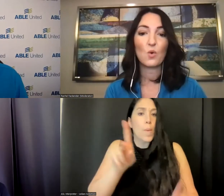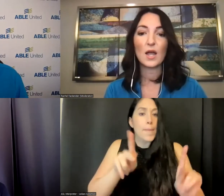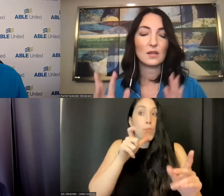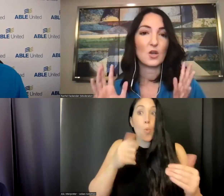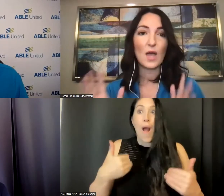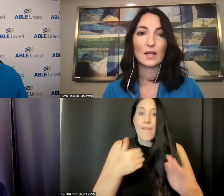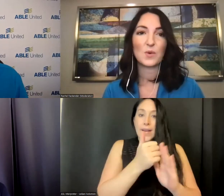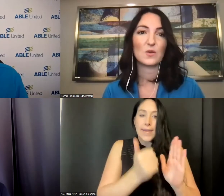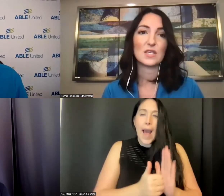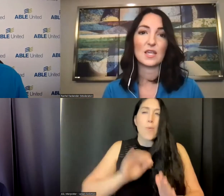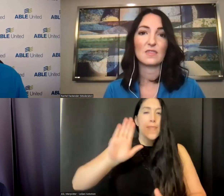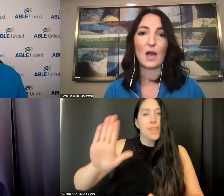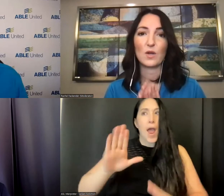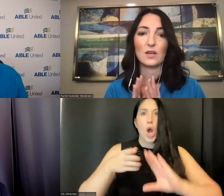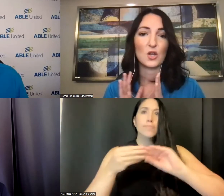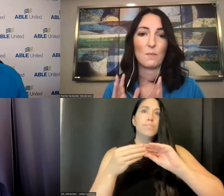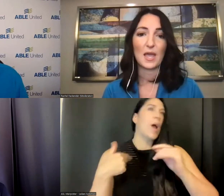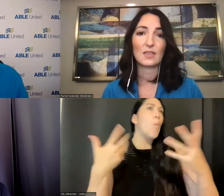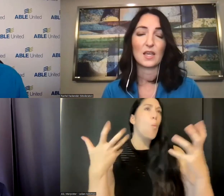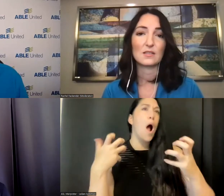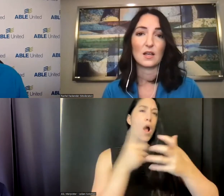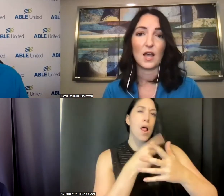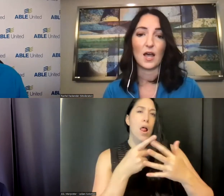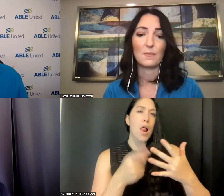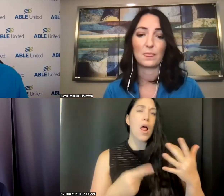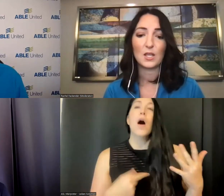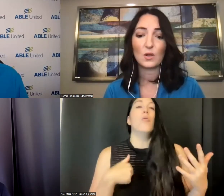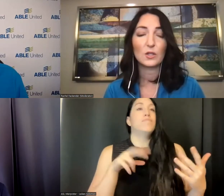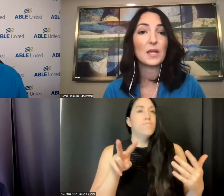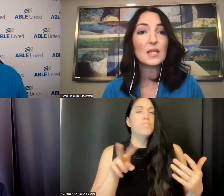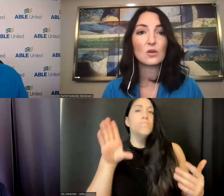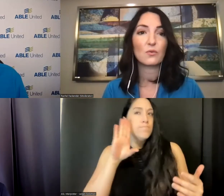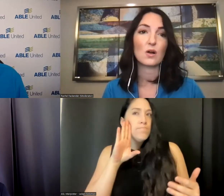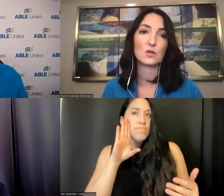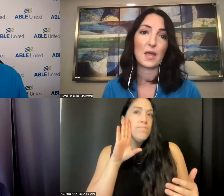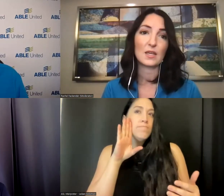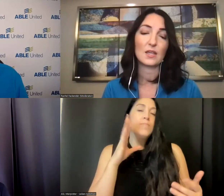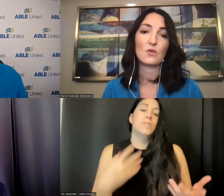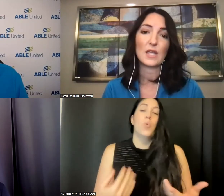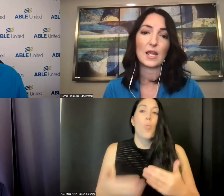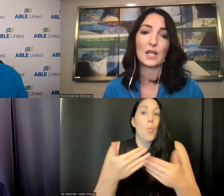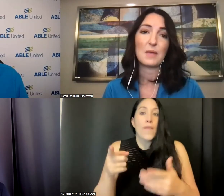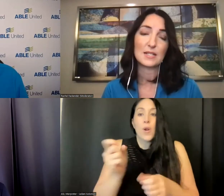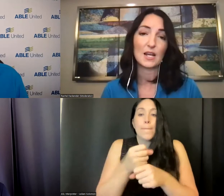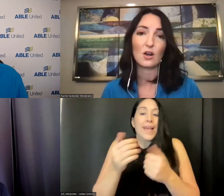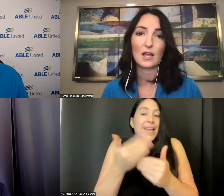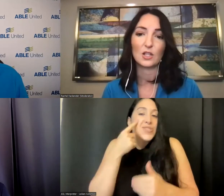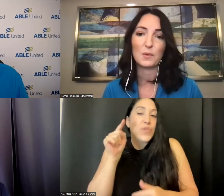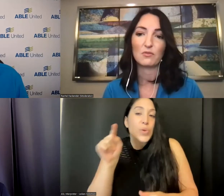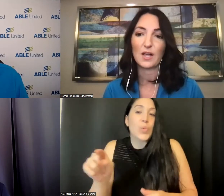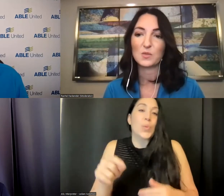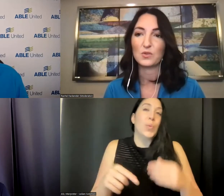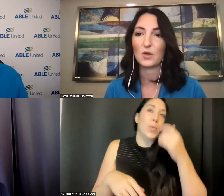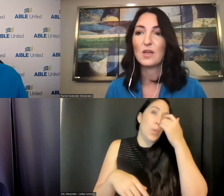we want, you know, X, Y, or Z, that would, you know, make things, you know, a little bit easier for us, or make, you know, getting and maintaining our account a